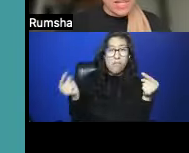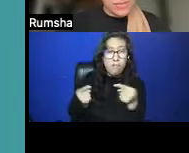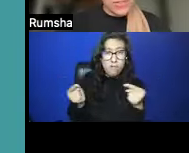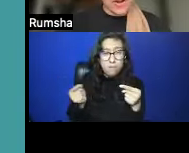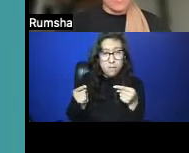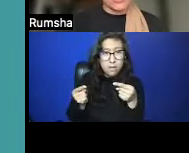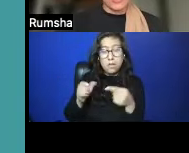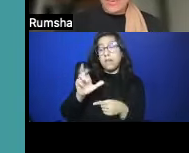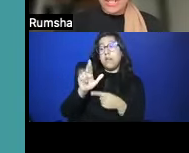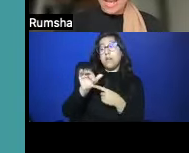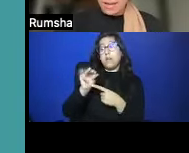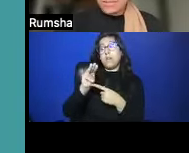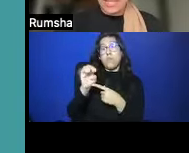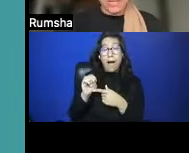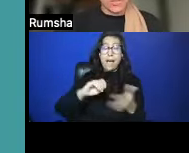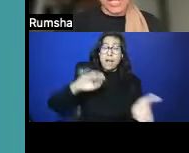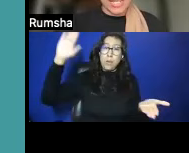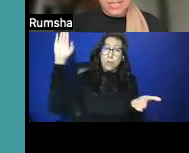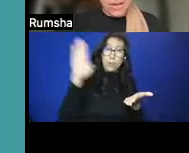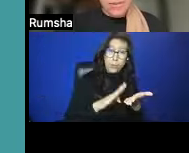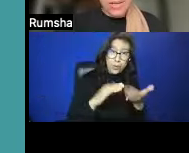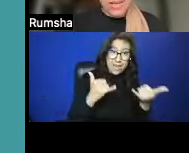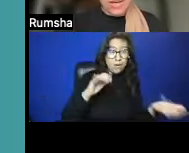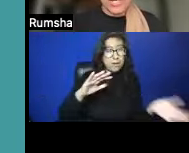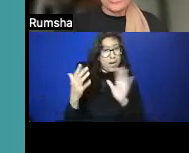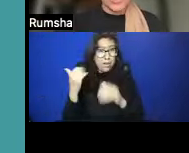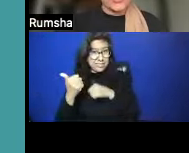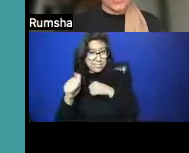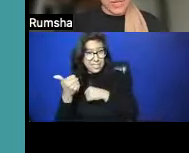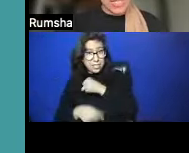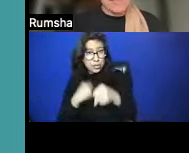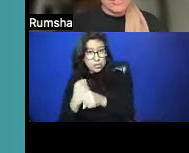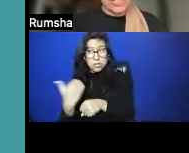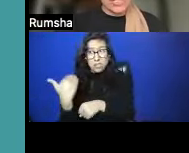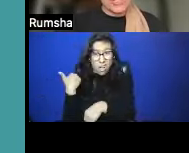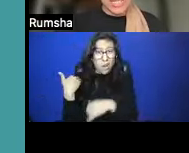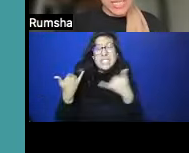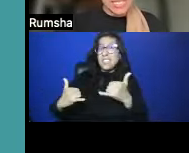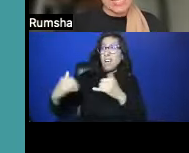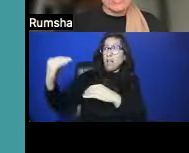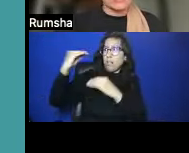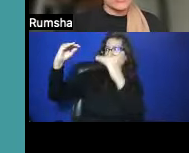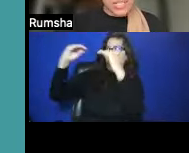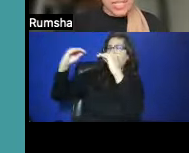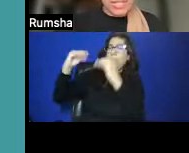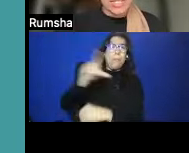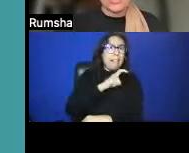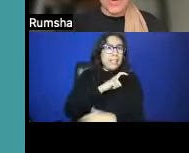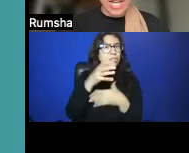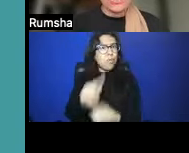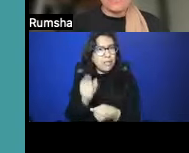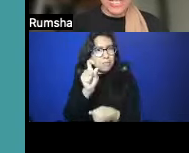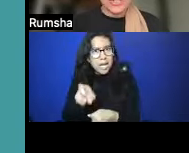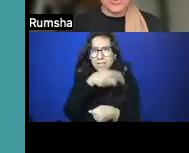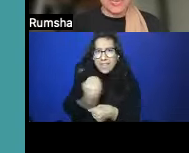crime levels are much lower now than they were decades ago, we are told stories that push policing as a solution and